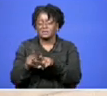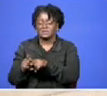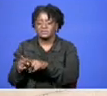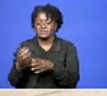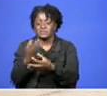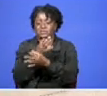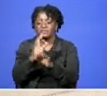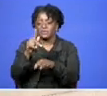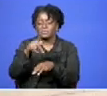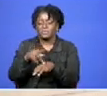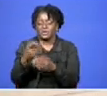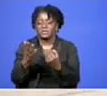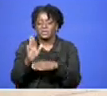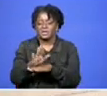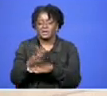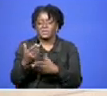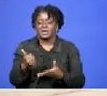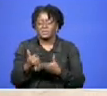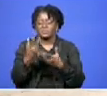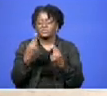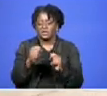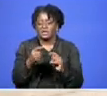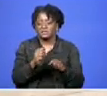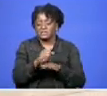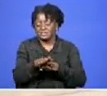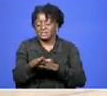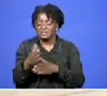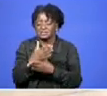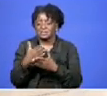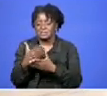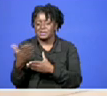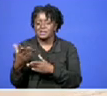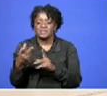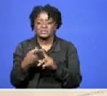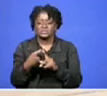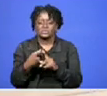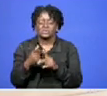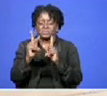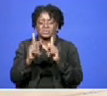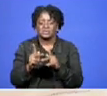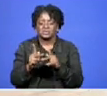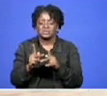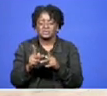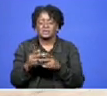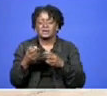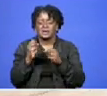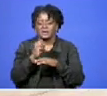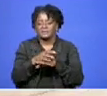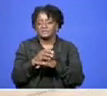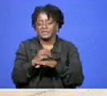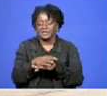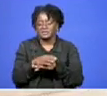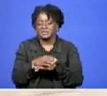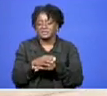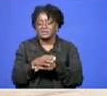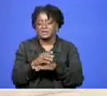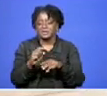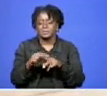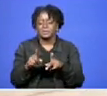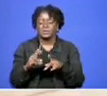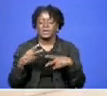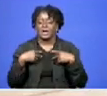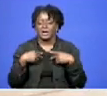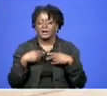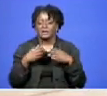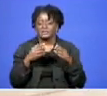Freeport, even tonight, we're helping to try and send some stuff to some of the direct persons directly affected. But we have a system,